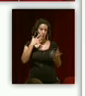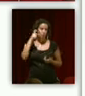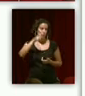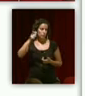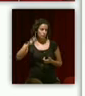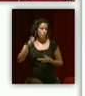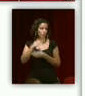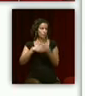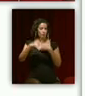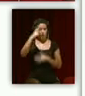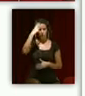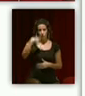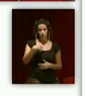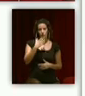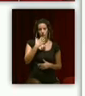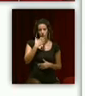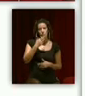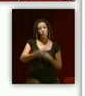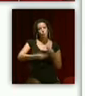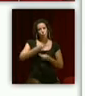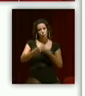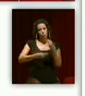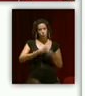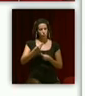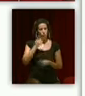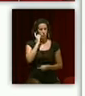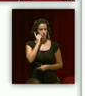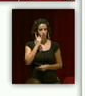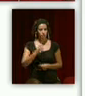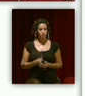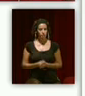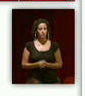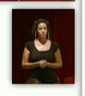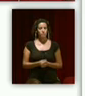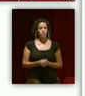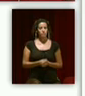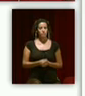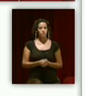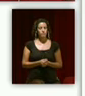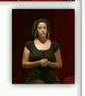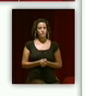including visually impaired users who extensively use these